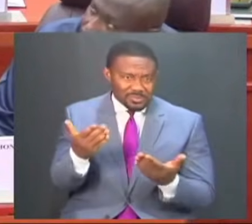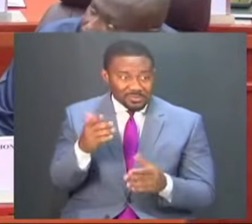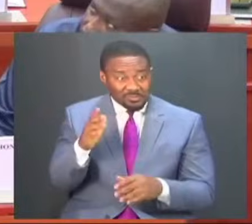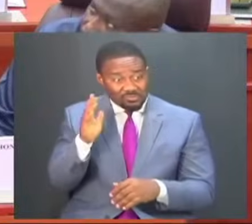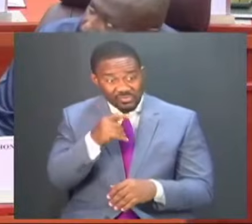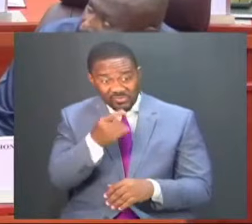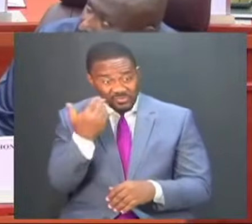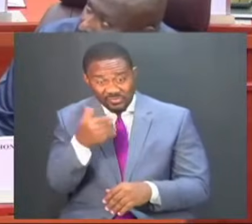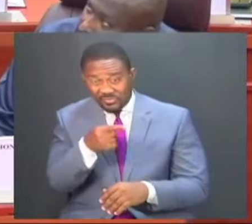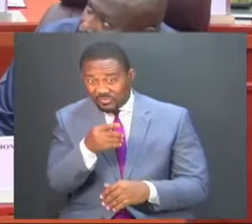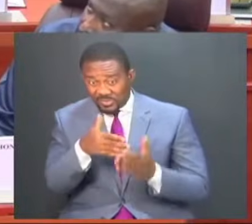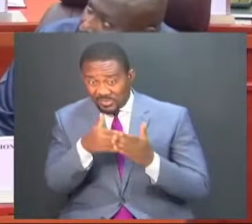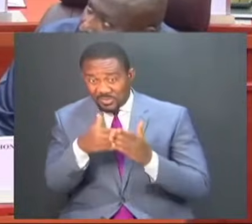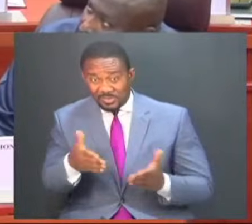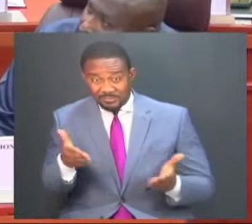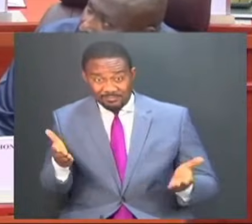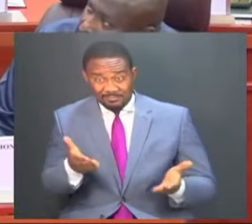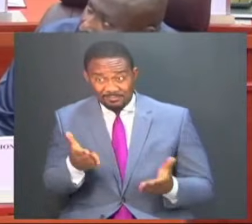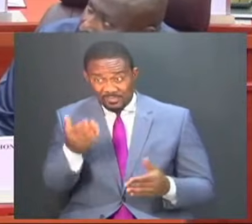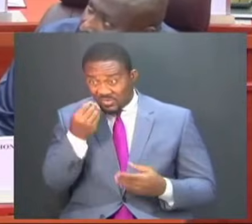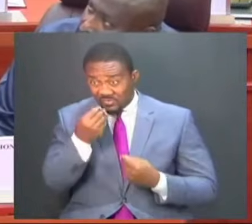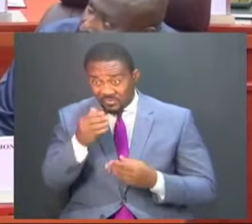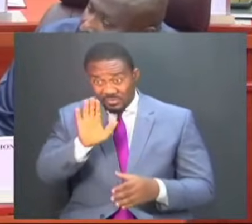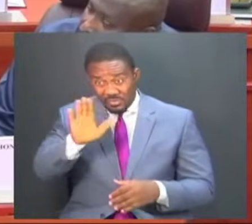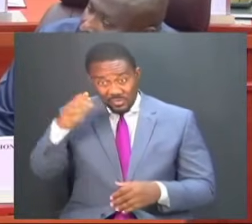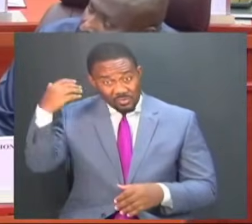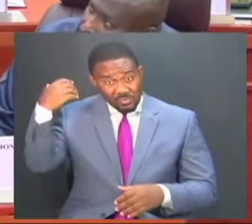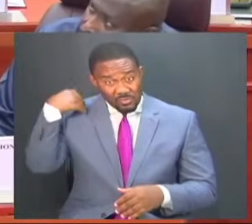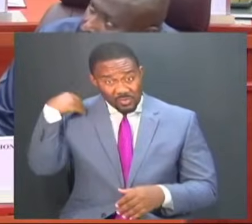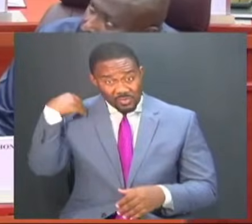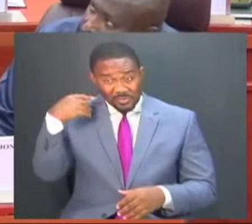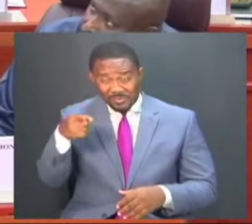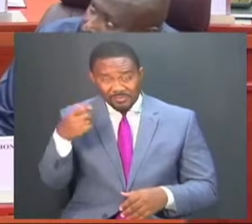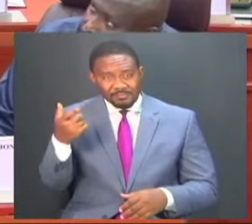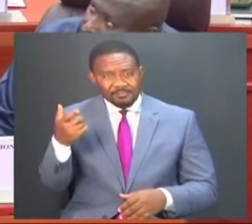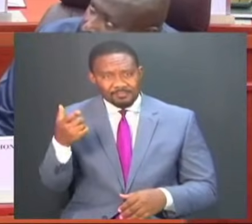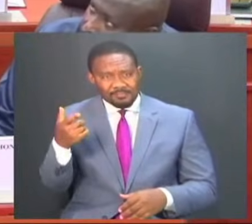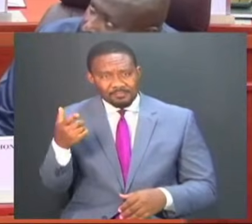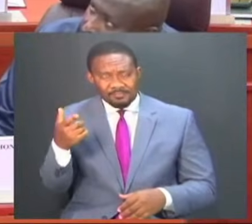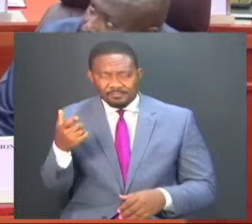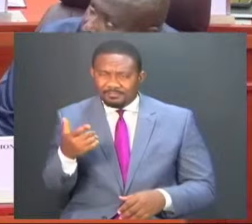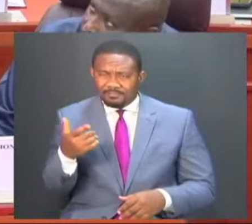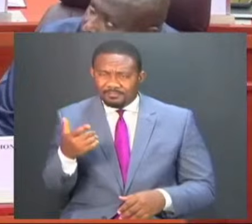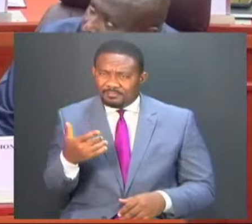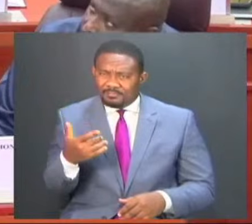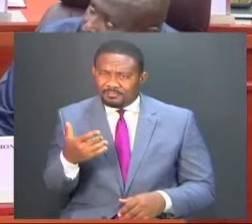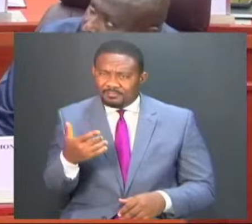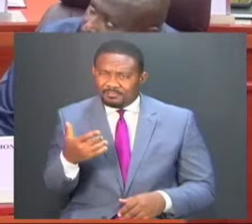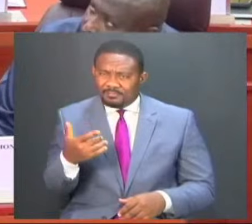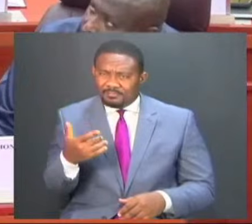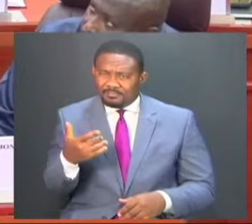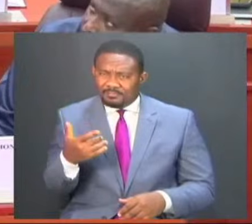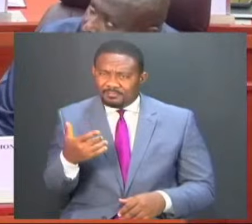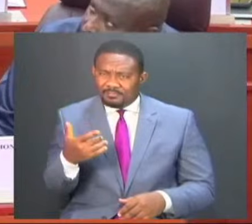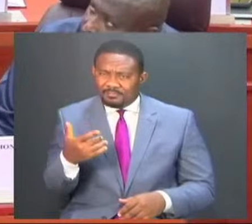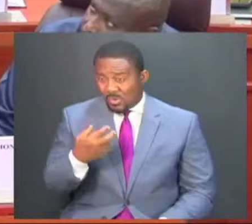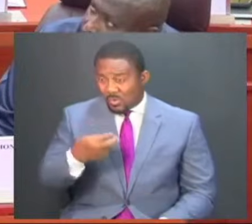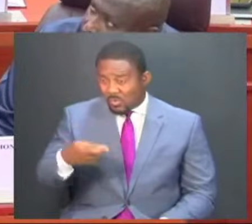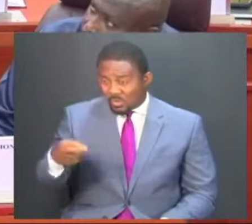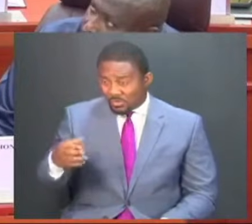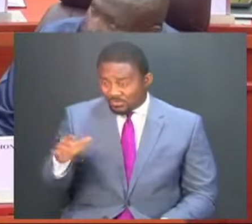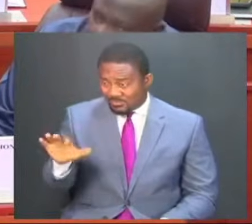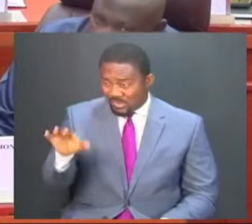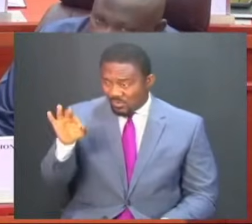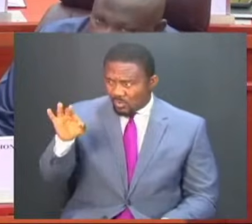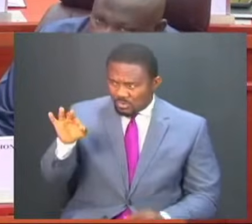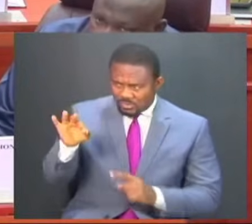listening person. We just want a situation where it will not just be resource found and then we are